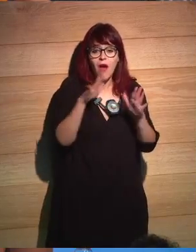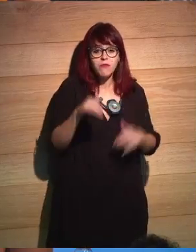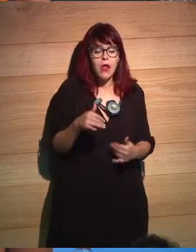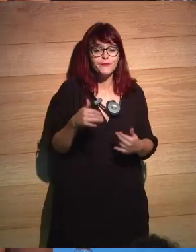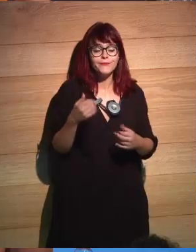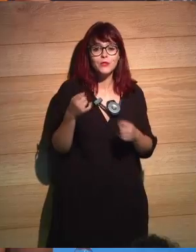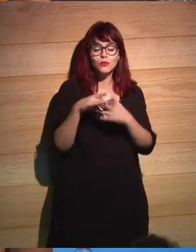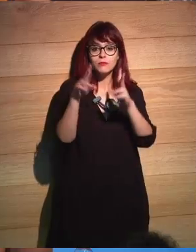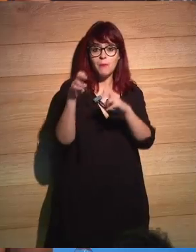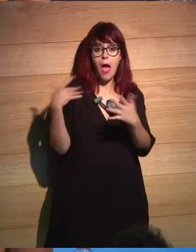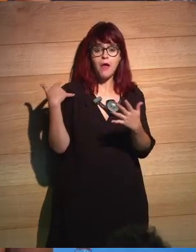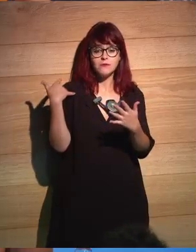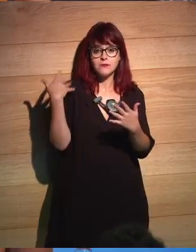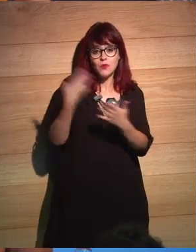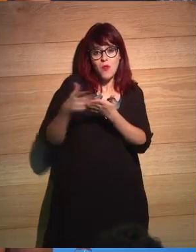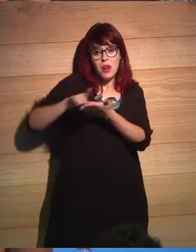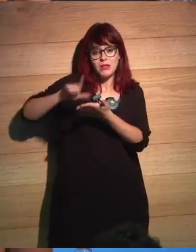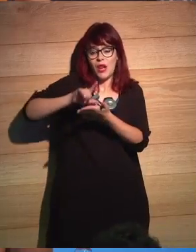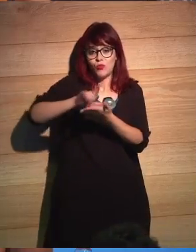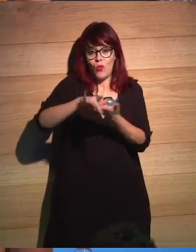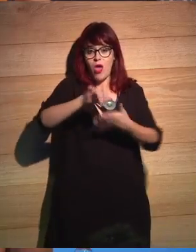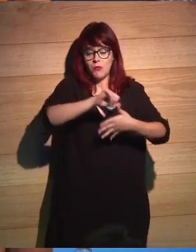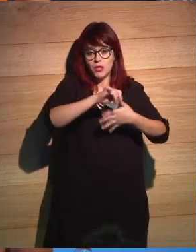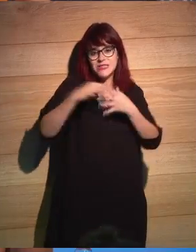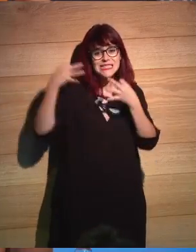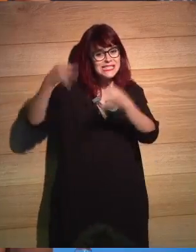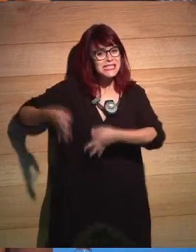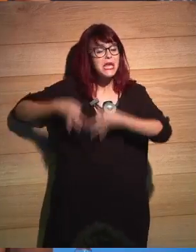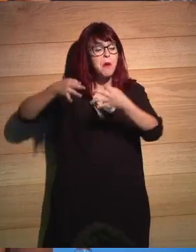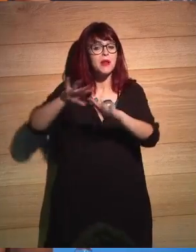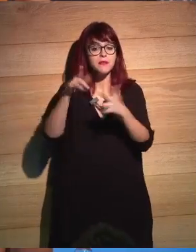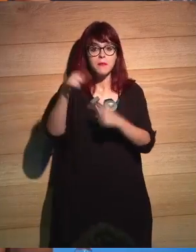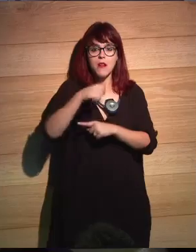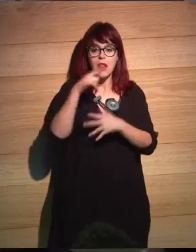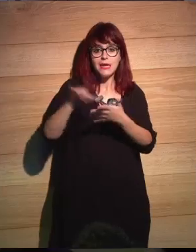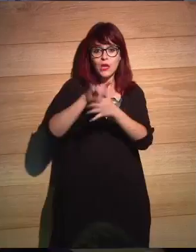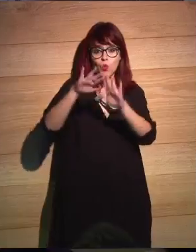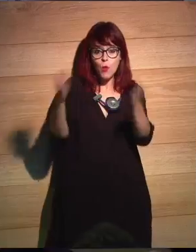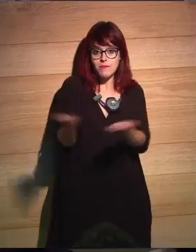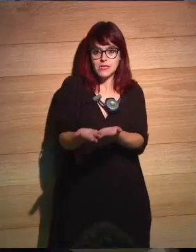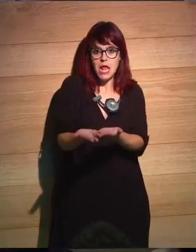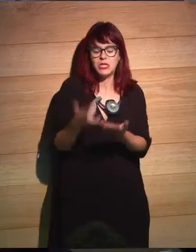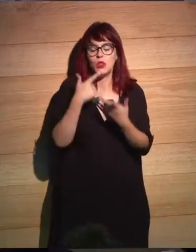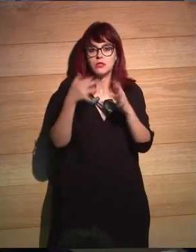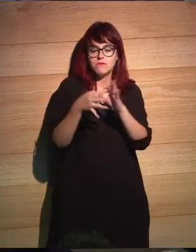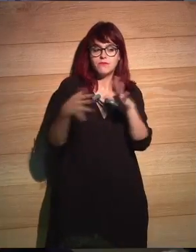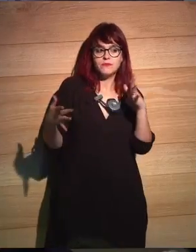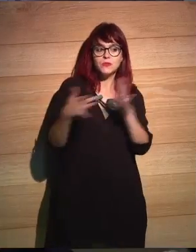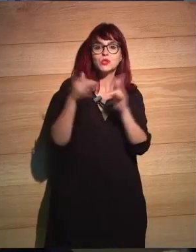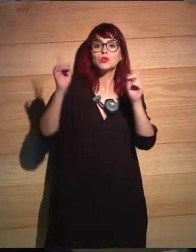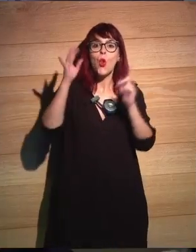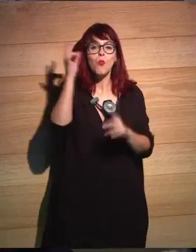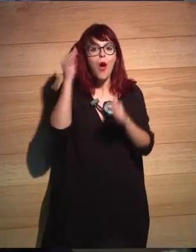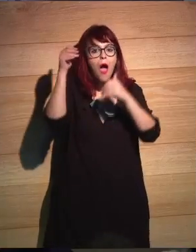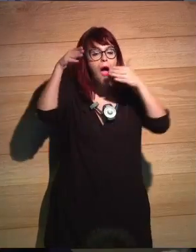topic, the obscure topic, the monsters topic, when actually this has been dealt with in Latin